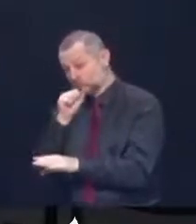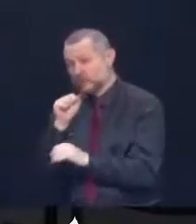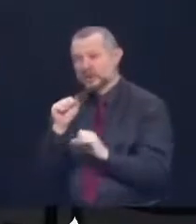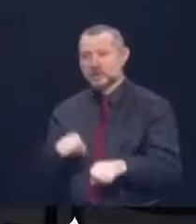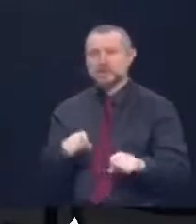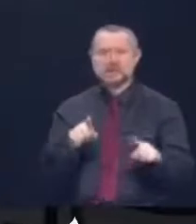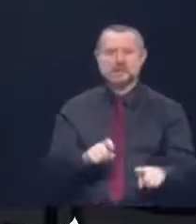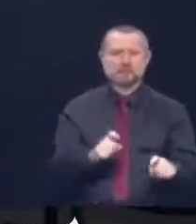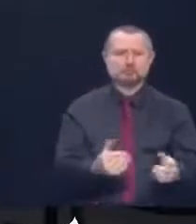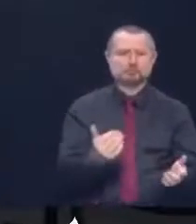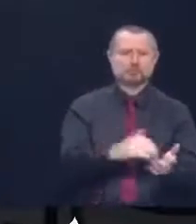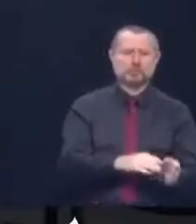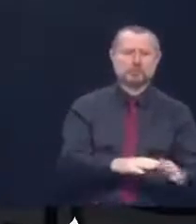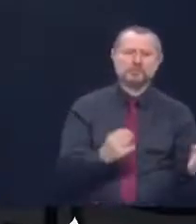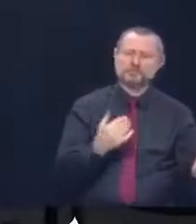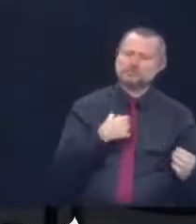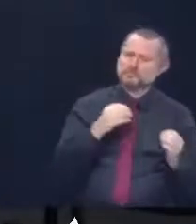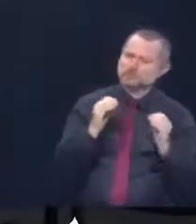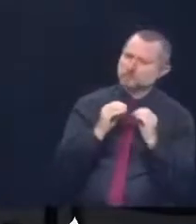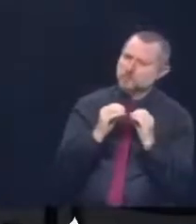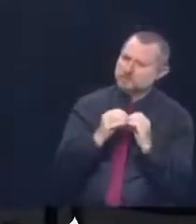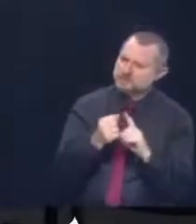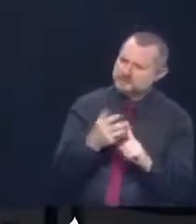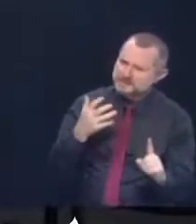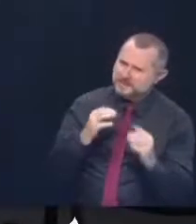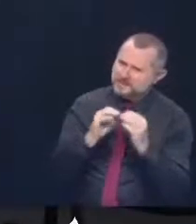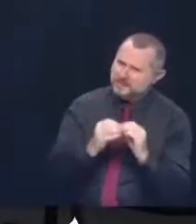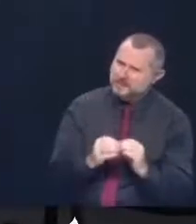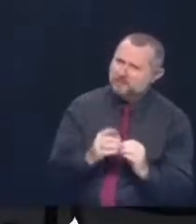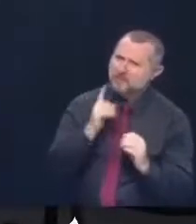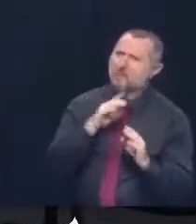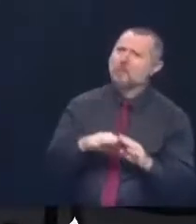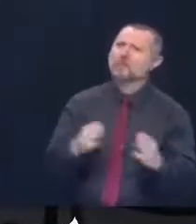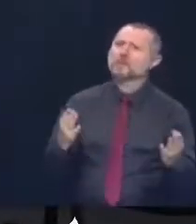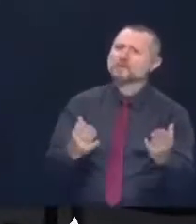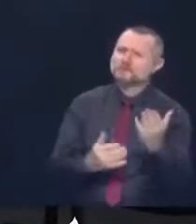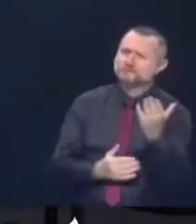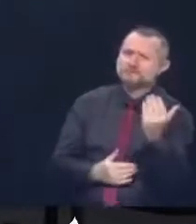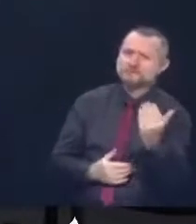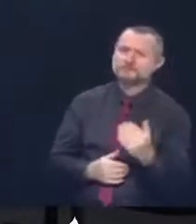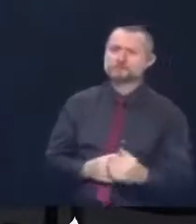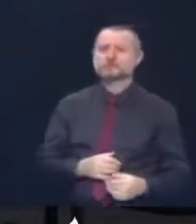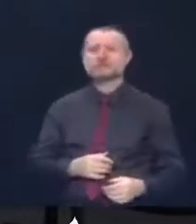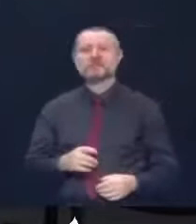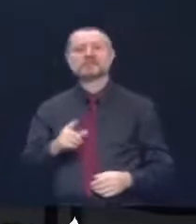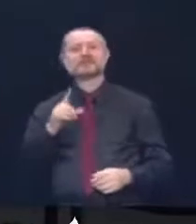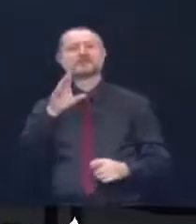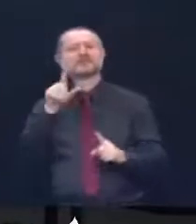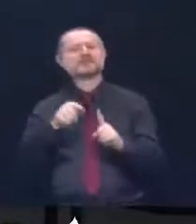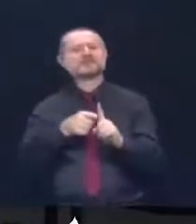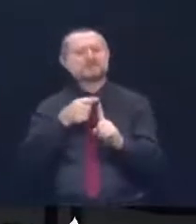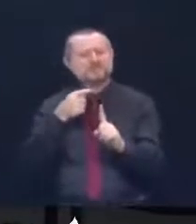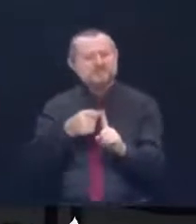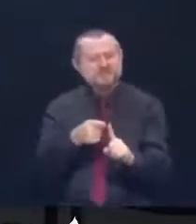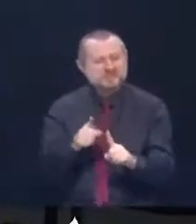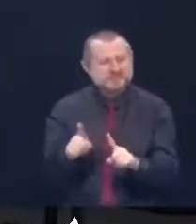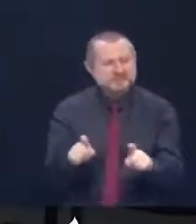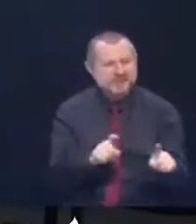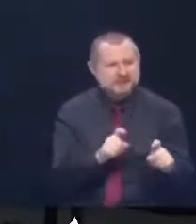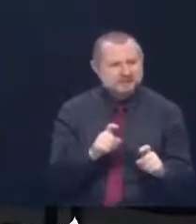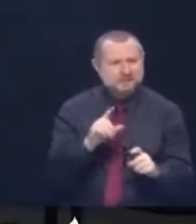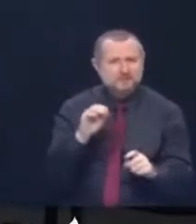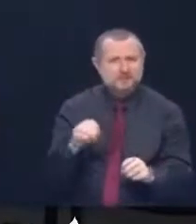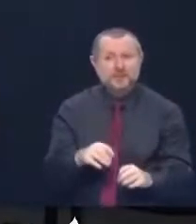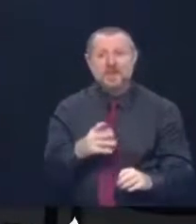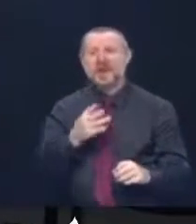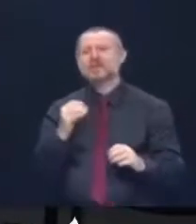reopen, but what's the threshold there for a school? Do they have to have, what's the specific testing rate? And along those lines, how